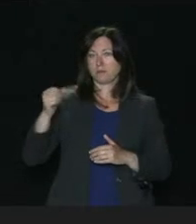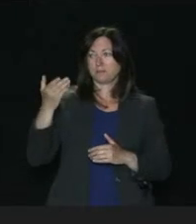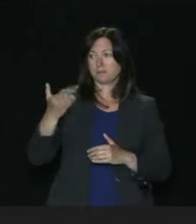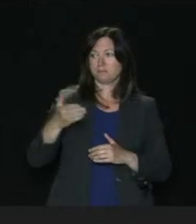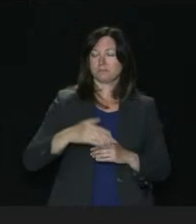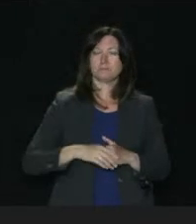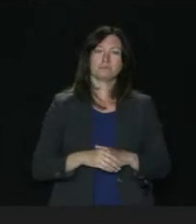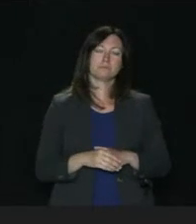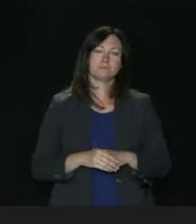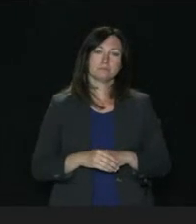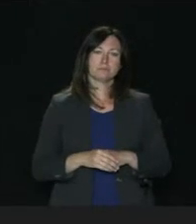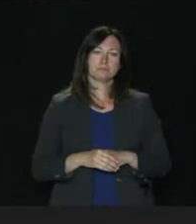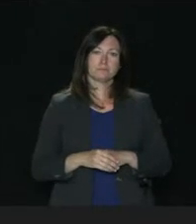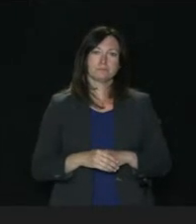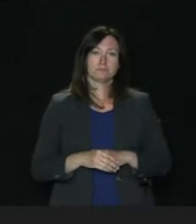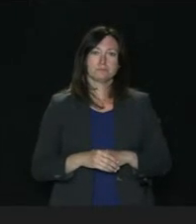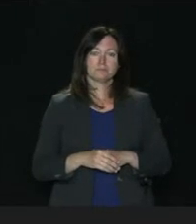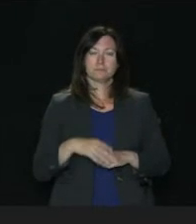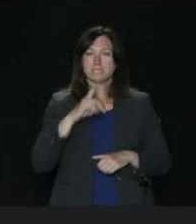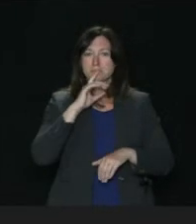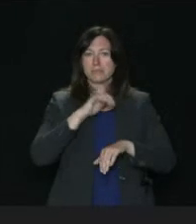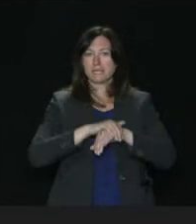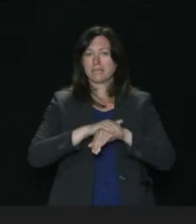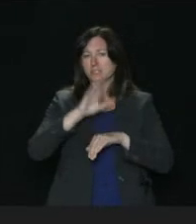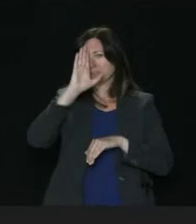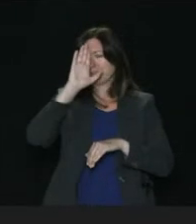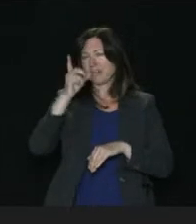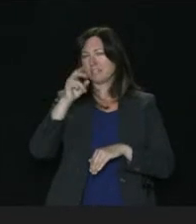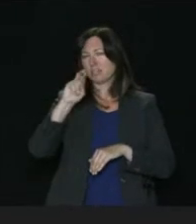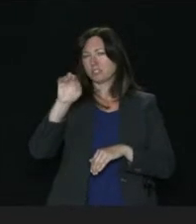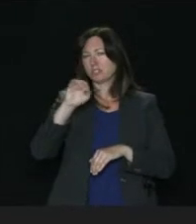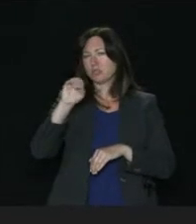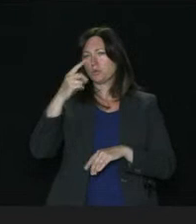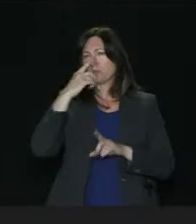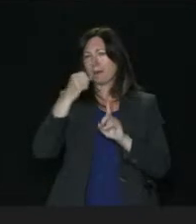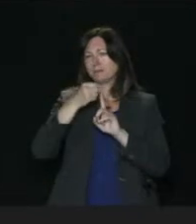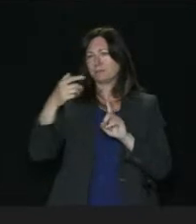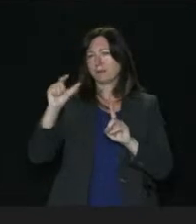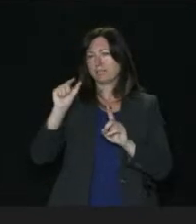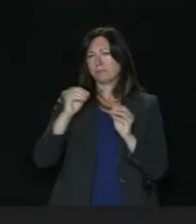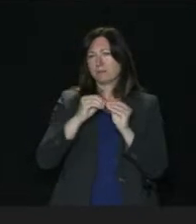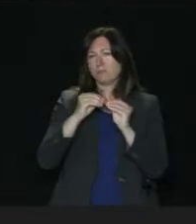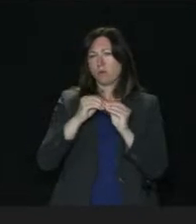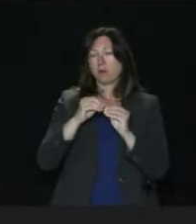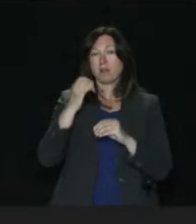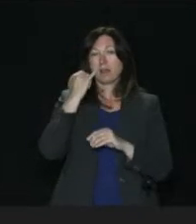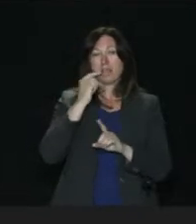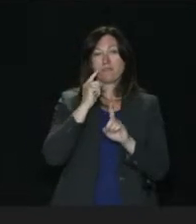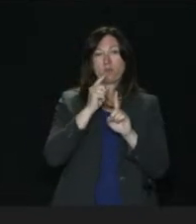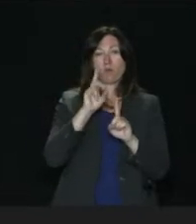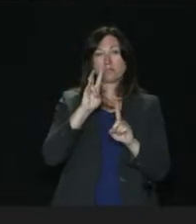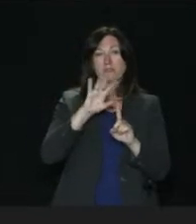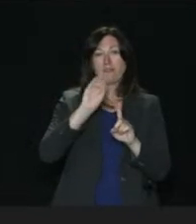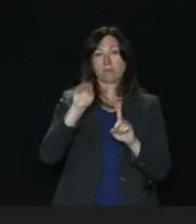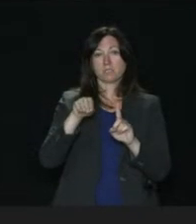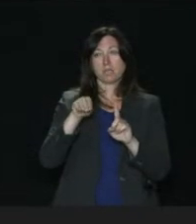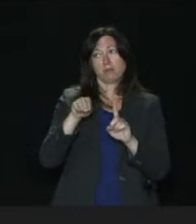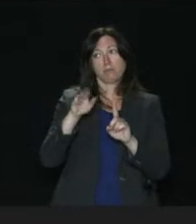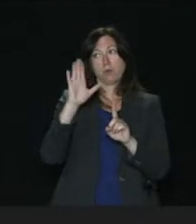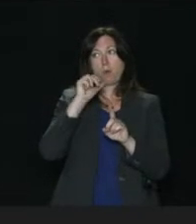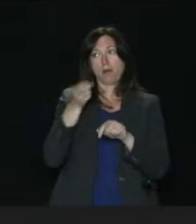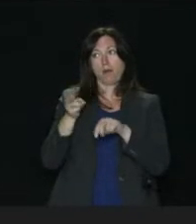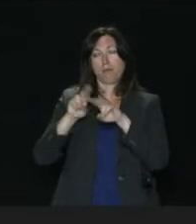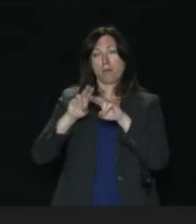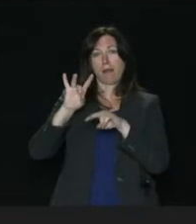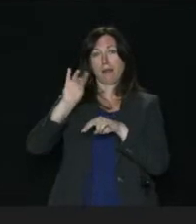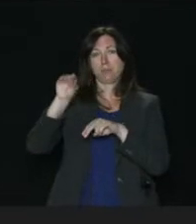parole. Hi, Dr. Njoo. Just wondering if you could build on your last answer a little bit where you said, why not aim higher than 75%?